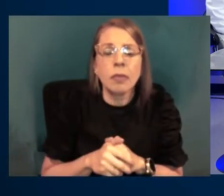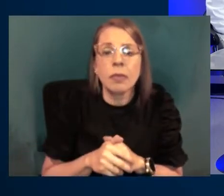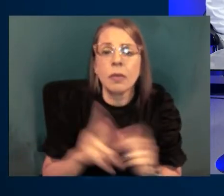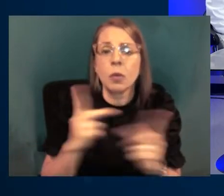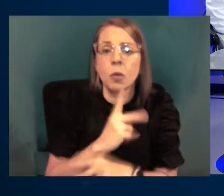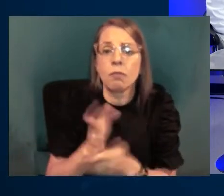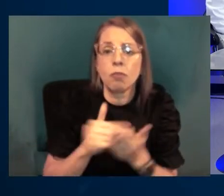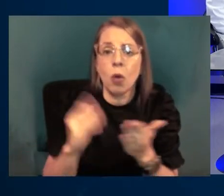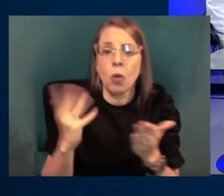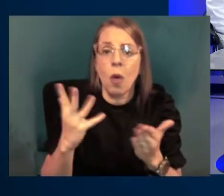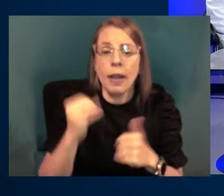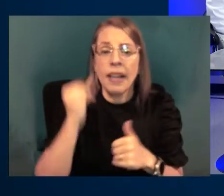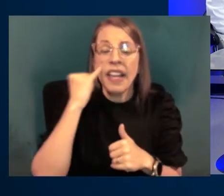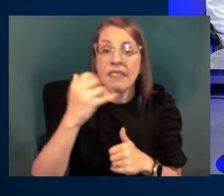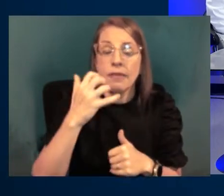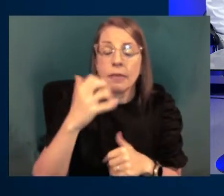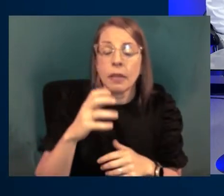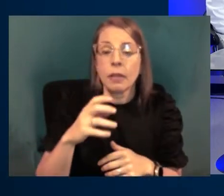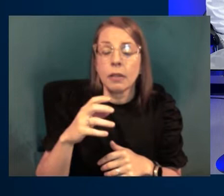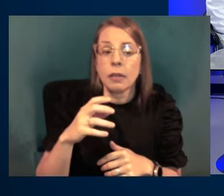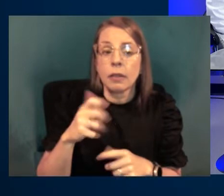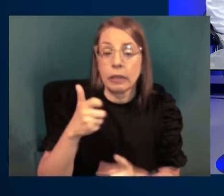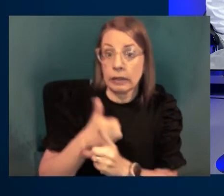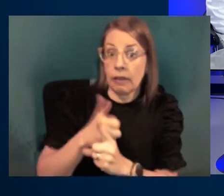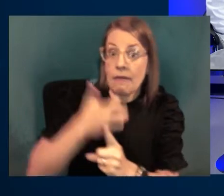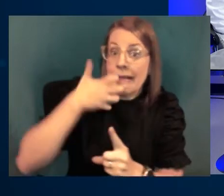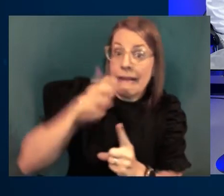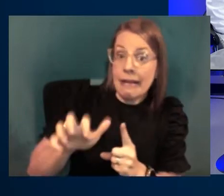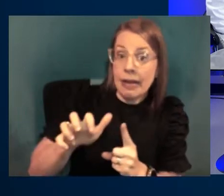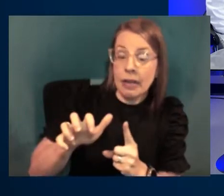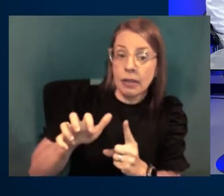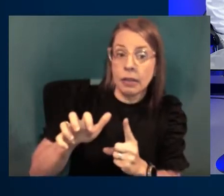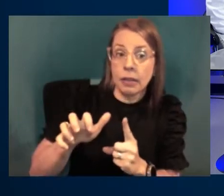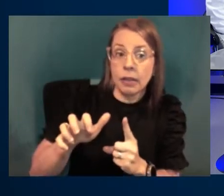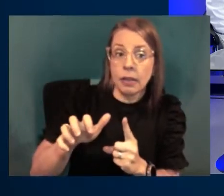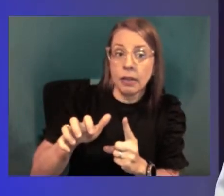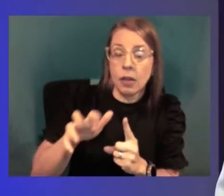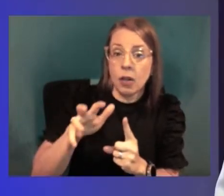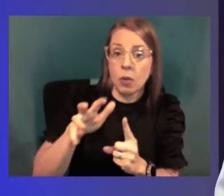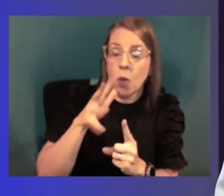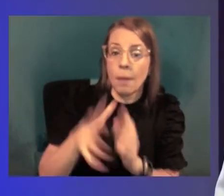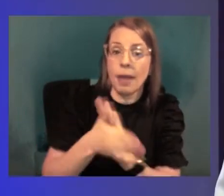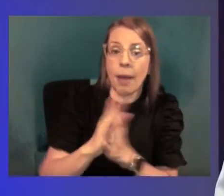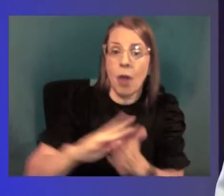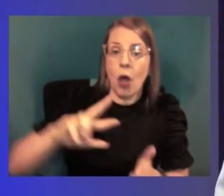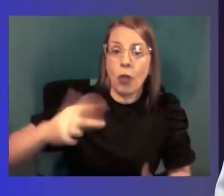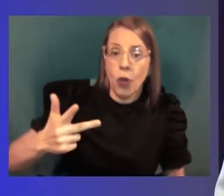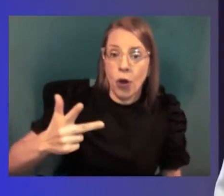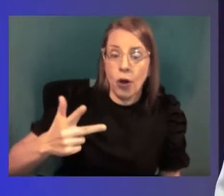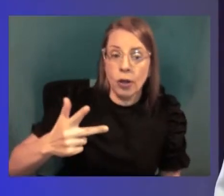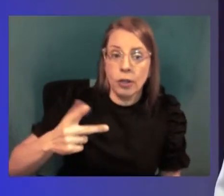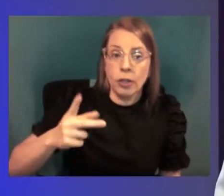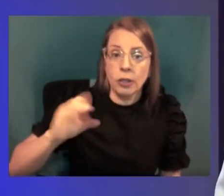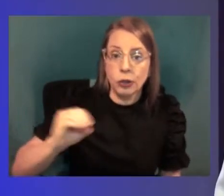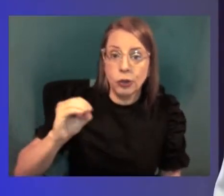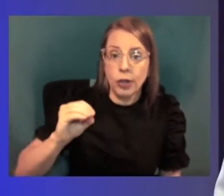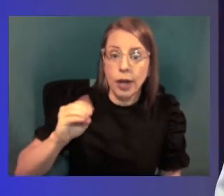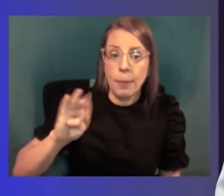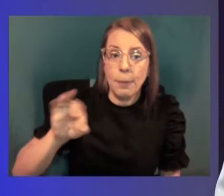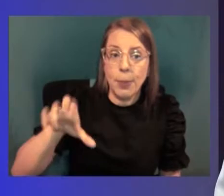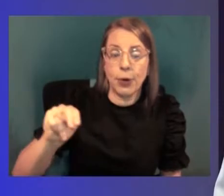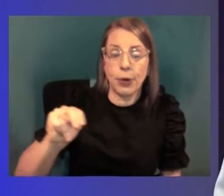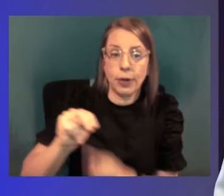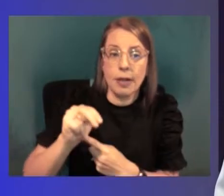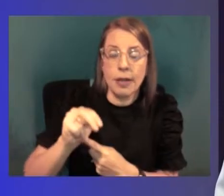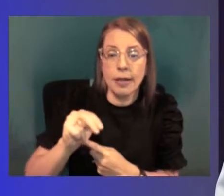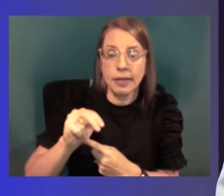it's so hot, it will lead to a very deep burn. It is not like a hot water burn that will be not as deep, or a sunburn, which will be